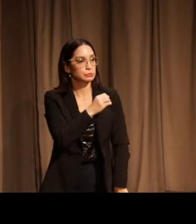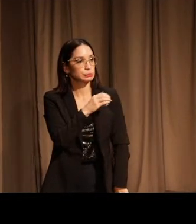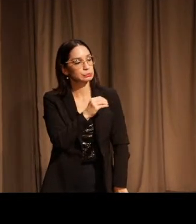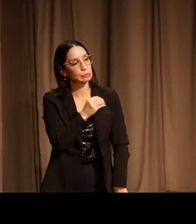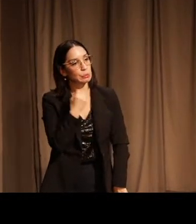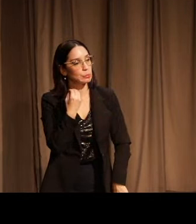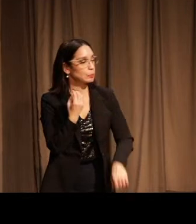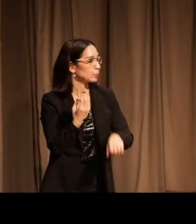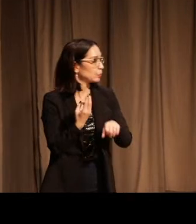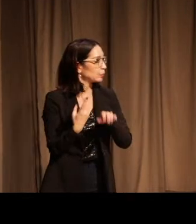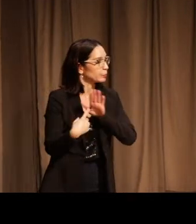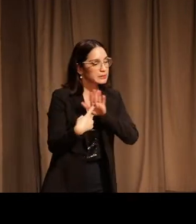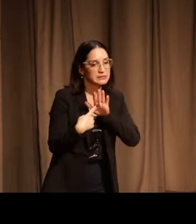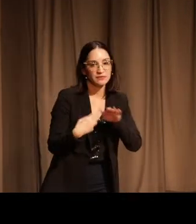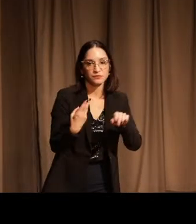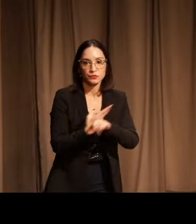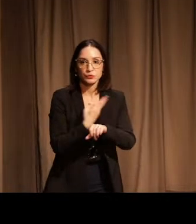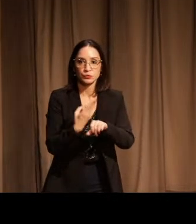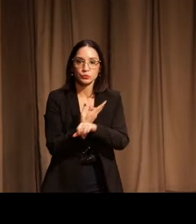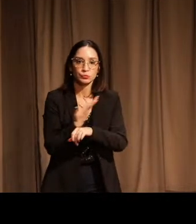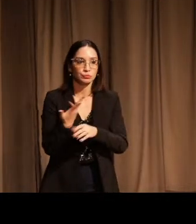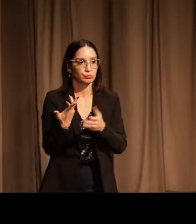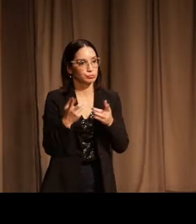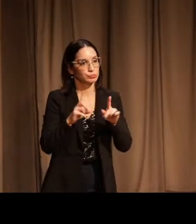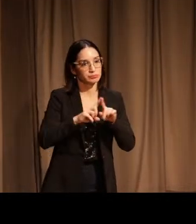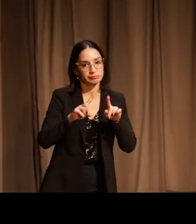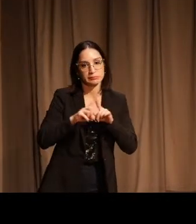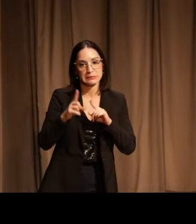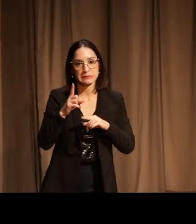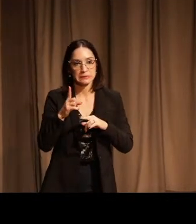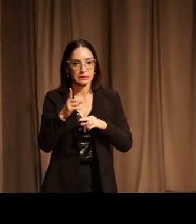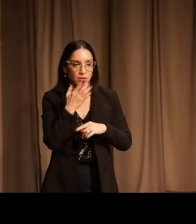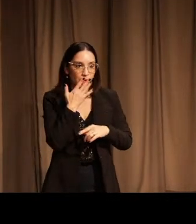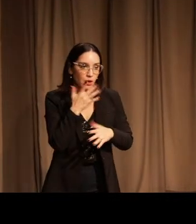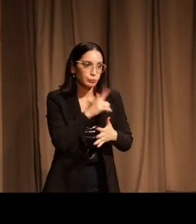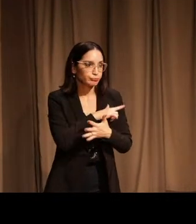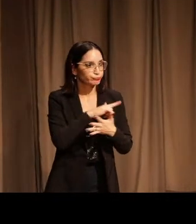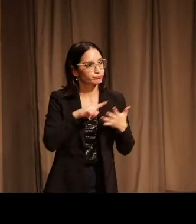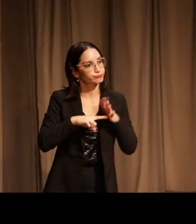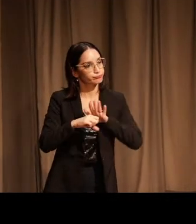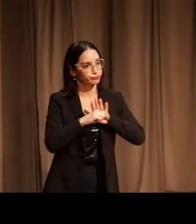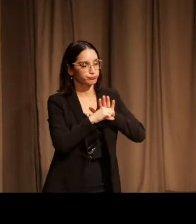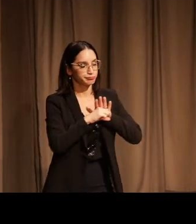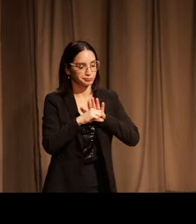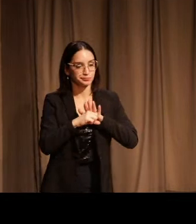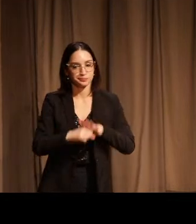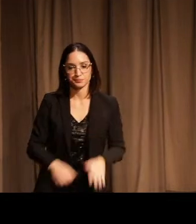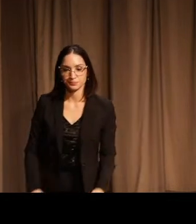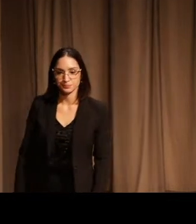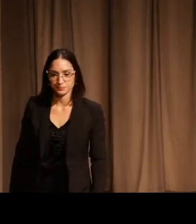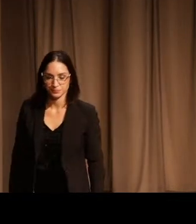background of the signals, signings. Yeah, re-signifying